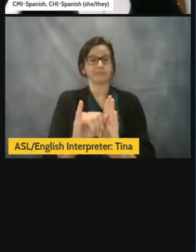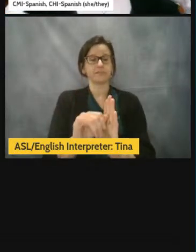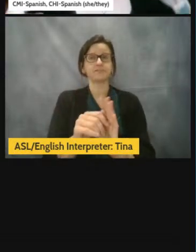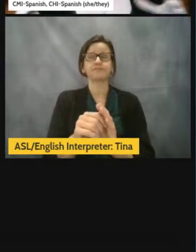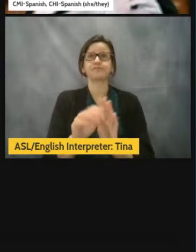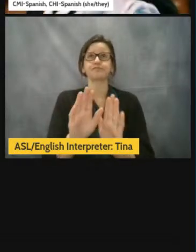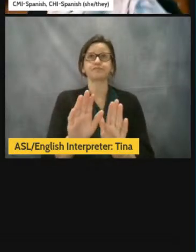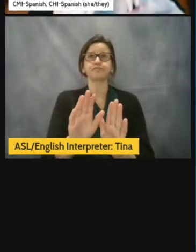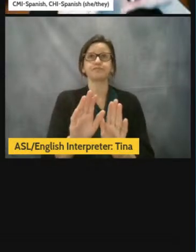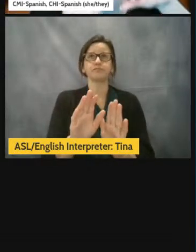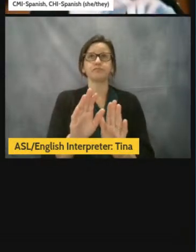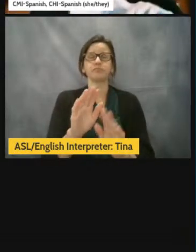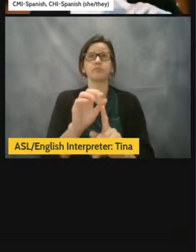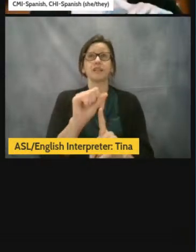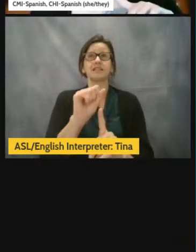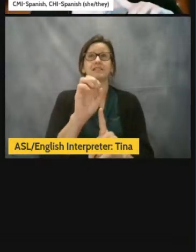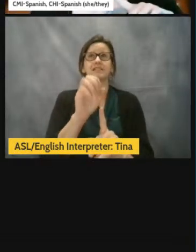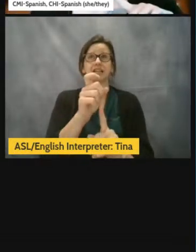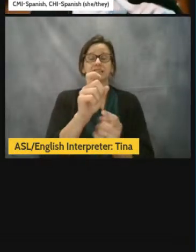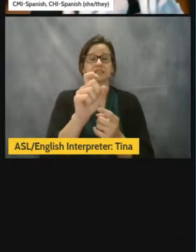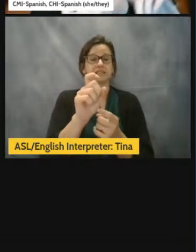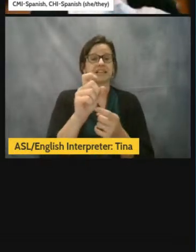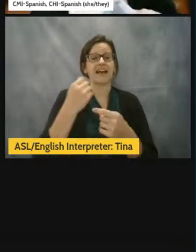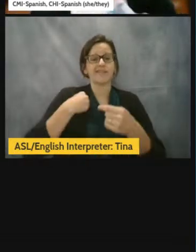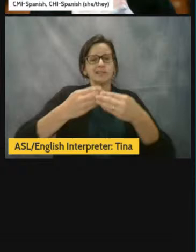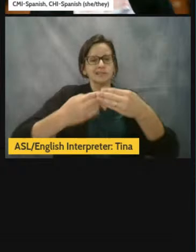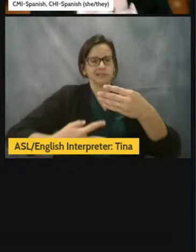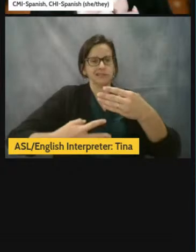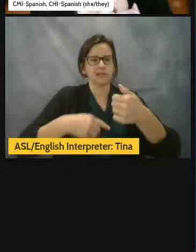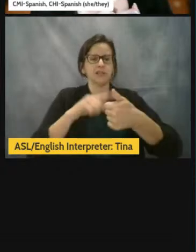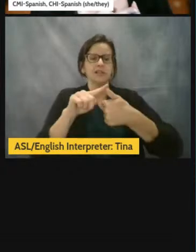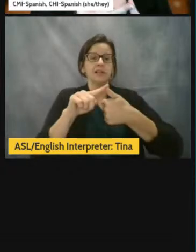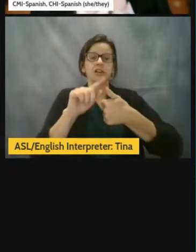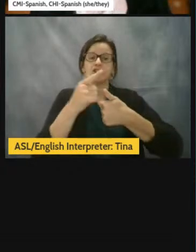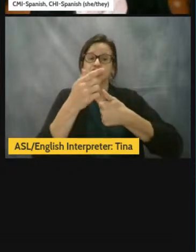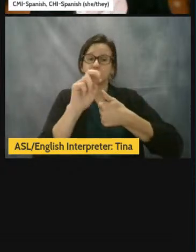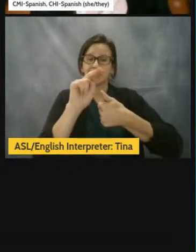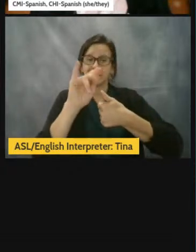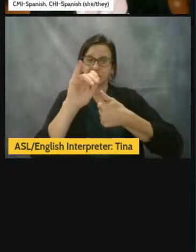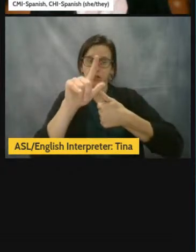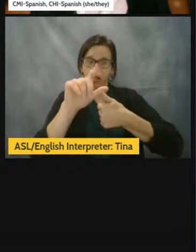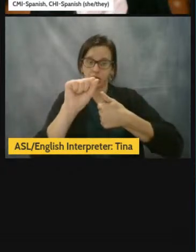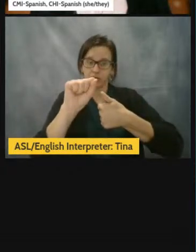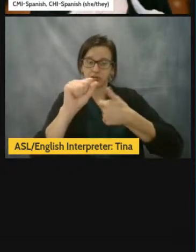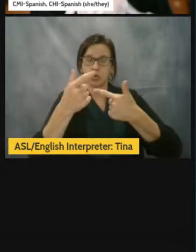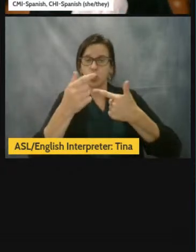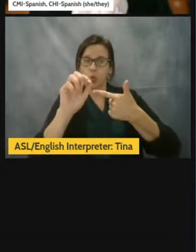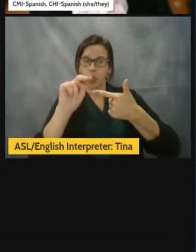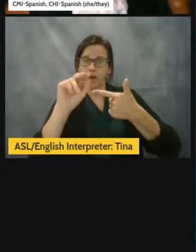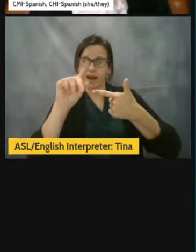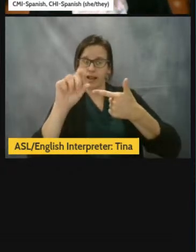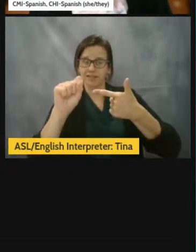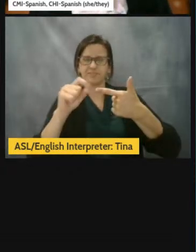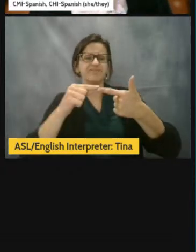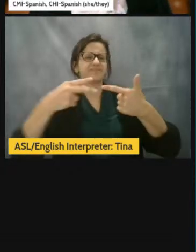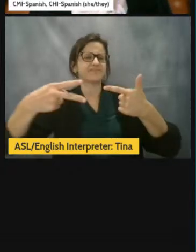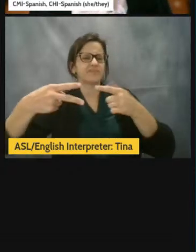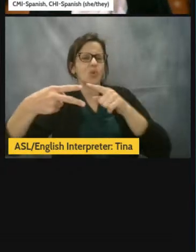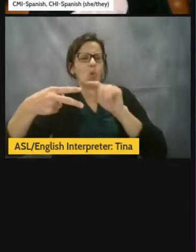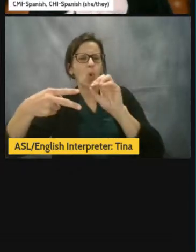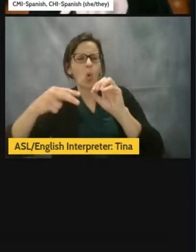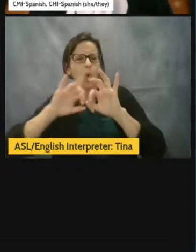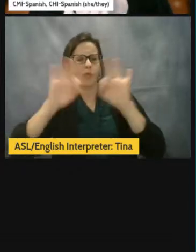your sex is made up of your genitals, your gonads, so your ovaries or your testes, your